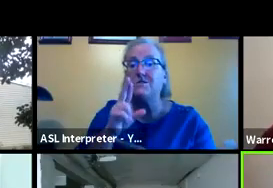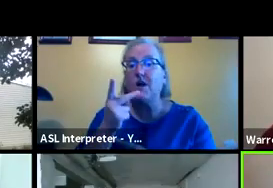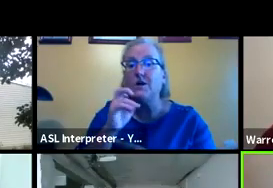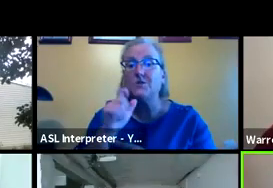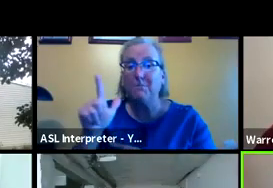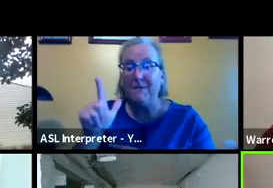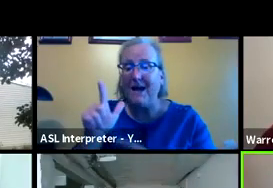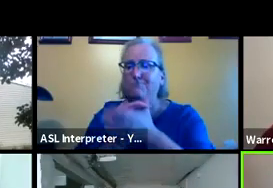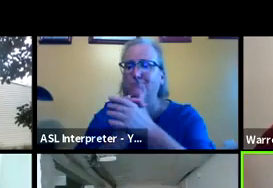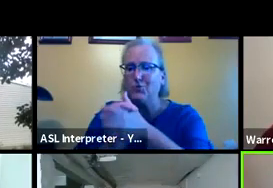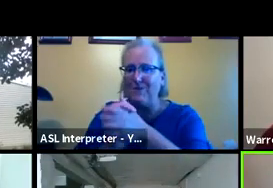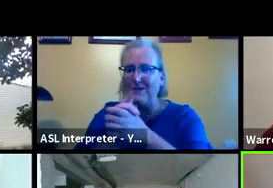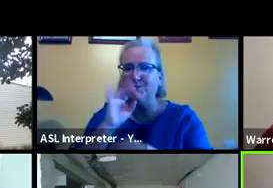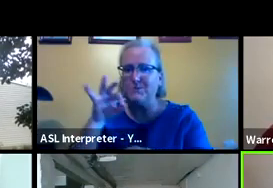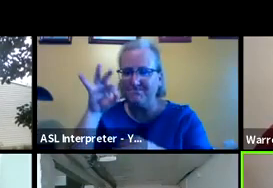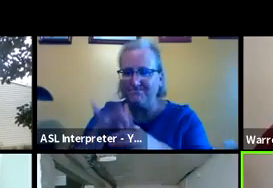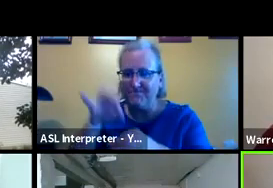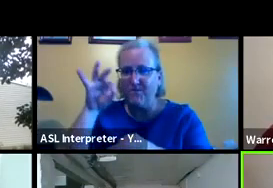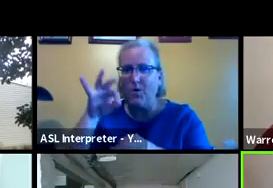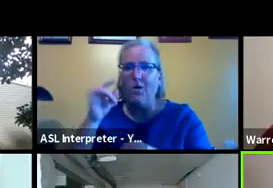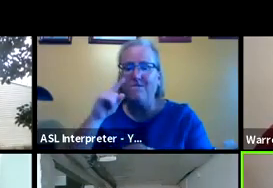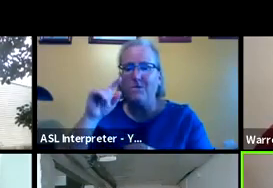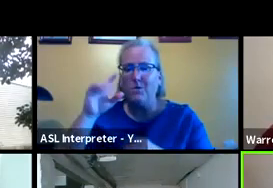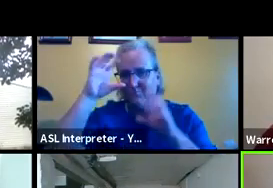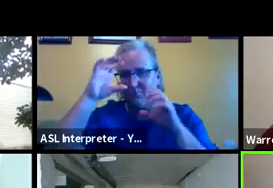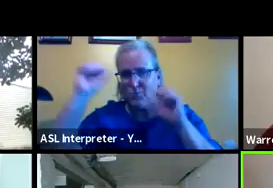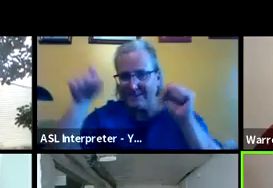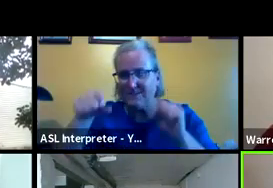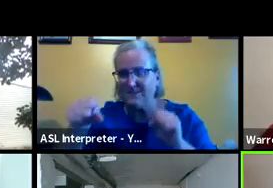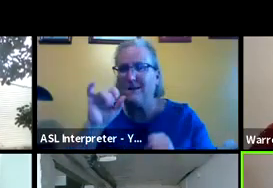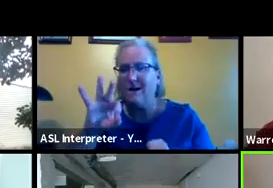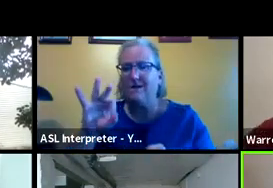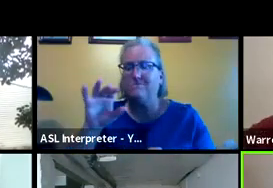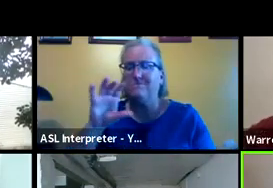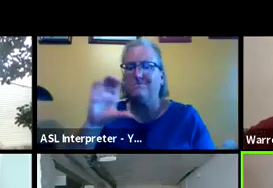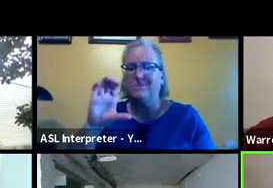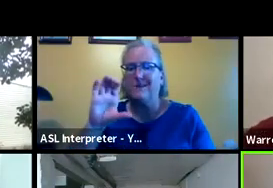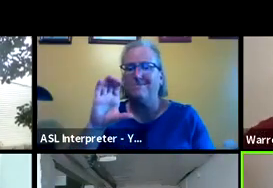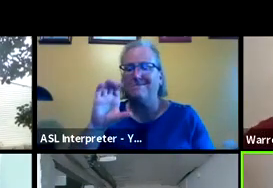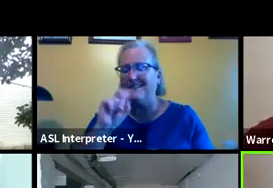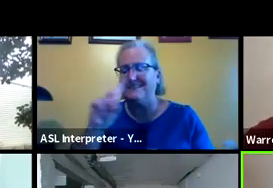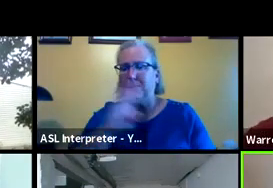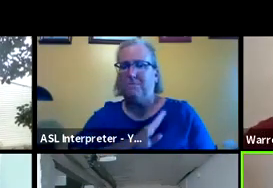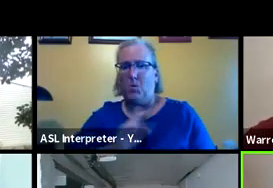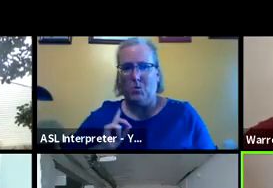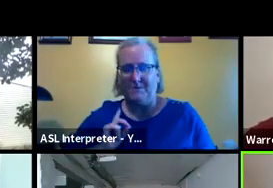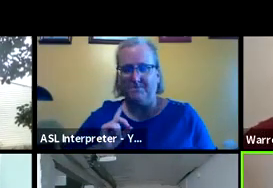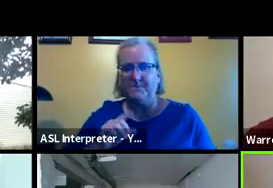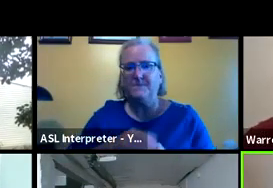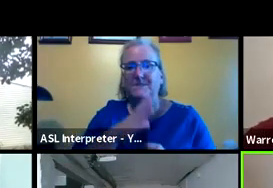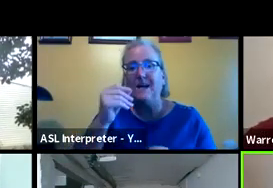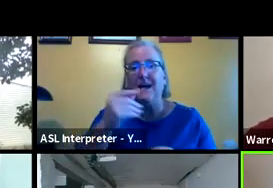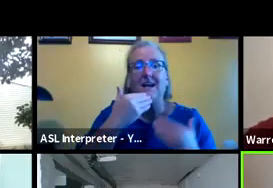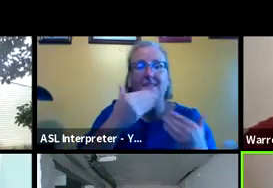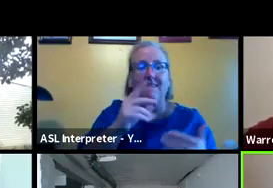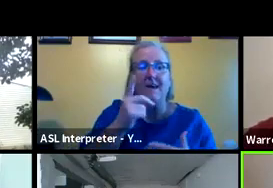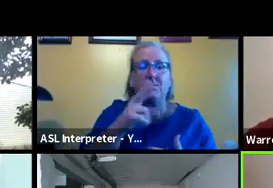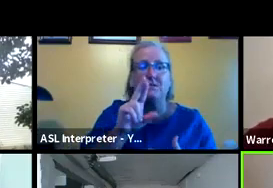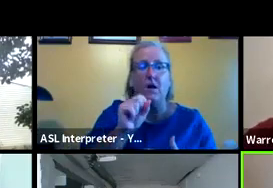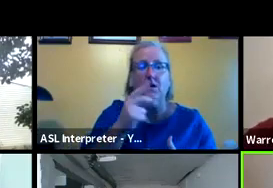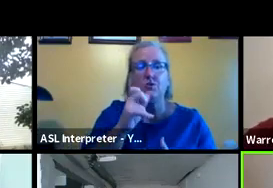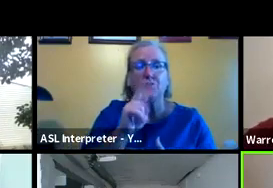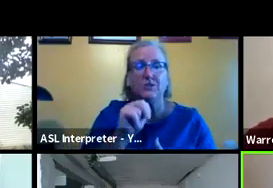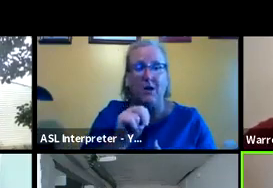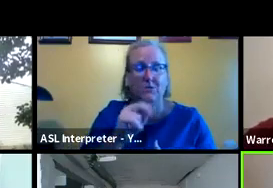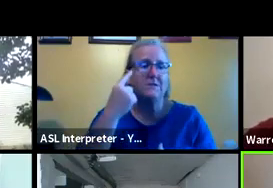being voted president of the Christina Board of Education. And I want to thank all of the board members as well as Dr. Shelton for listening to me tonight. My